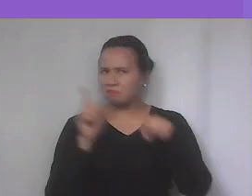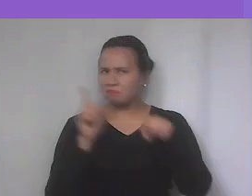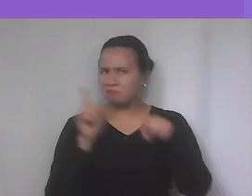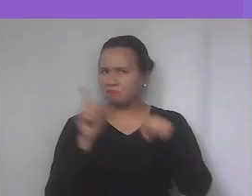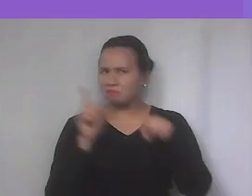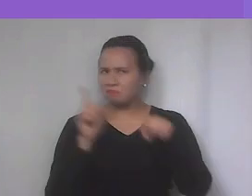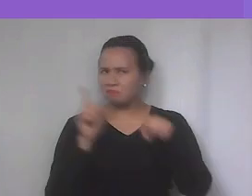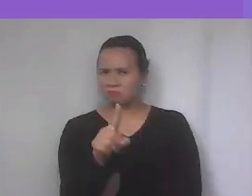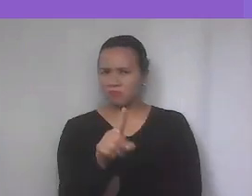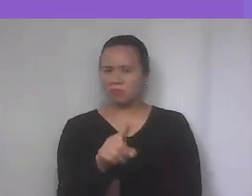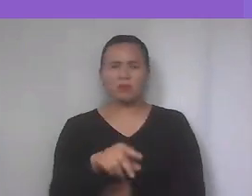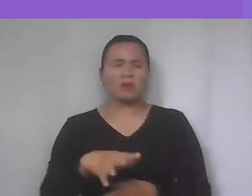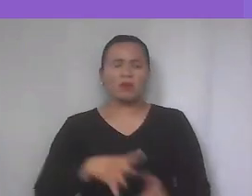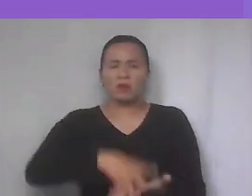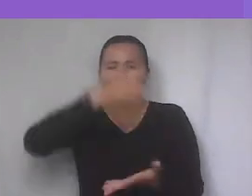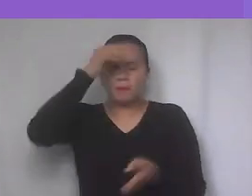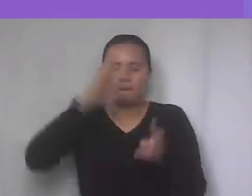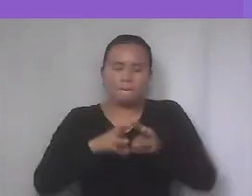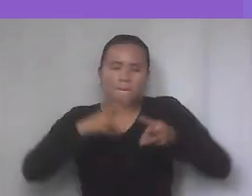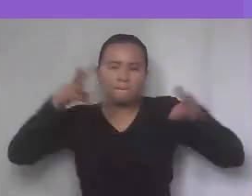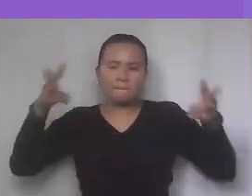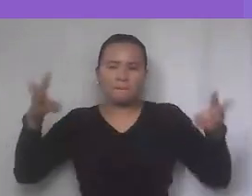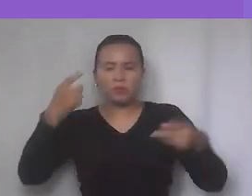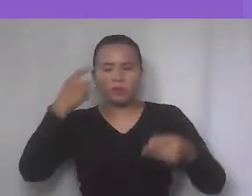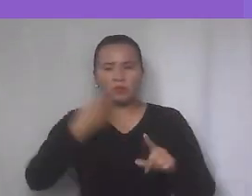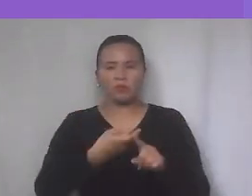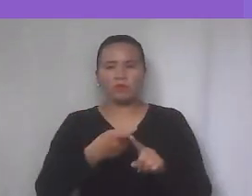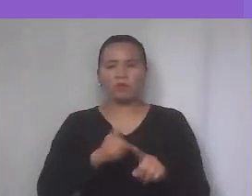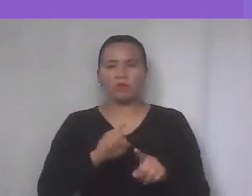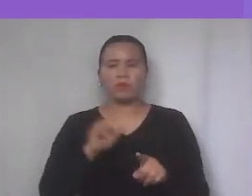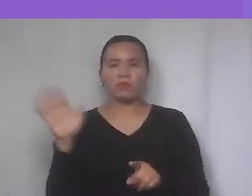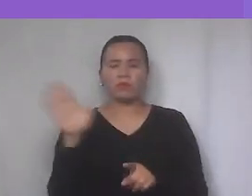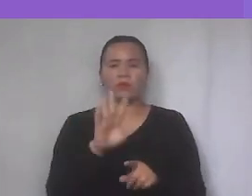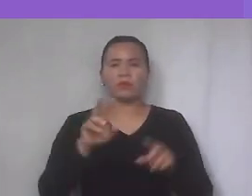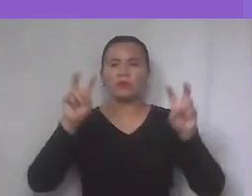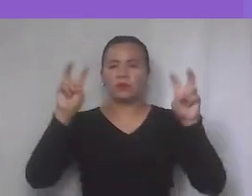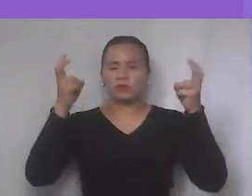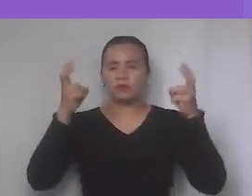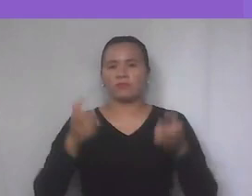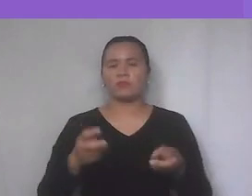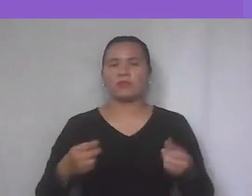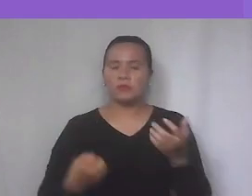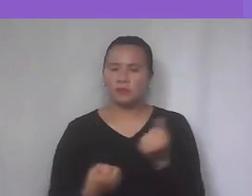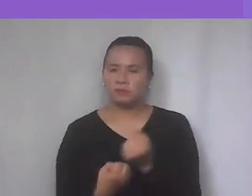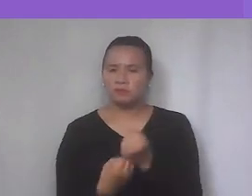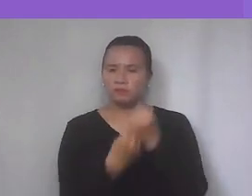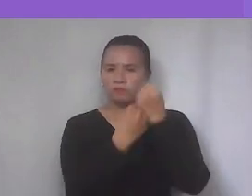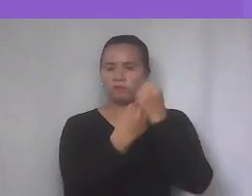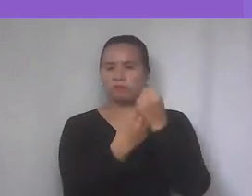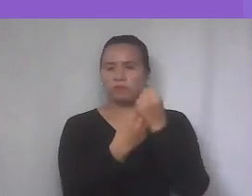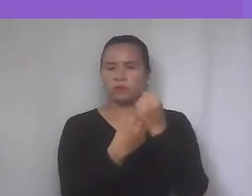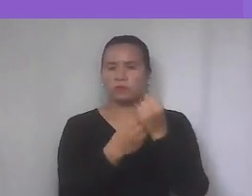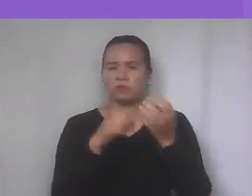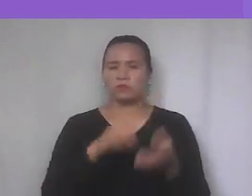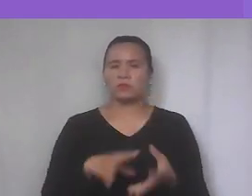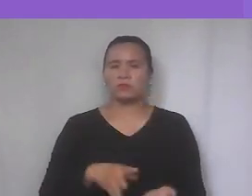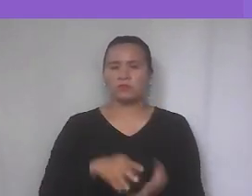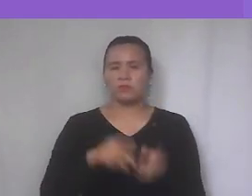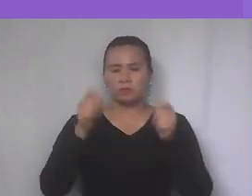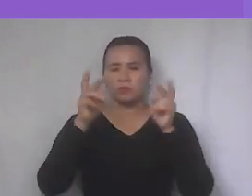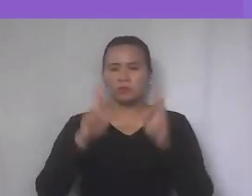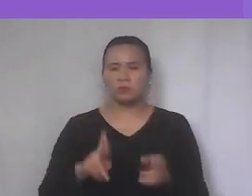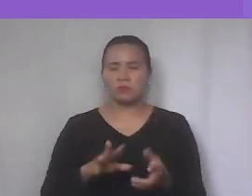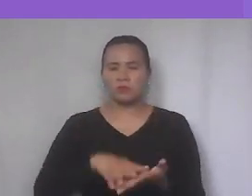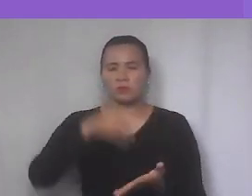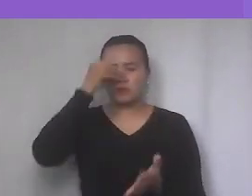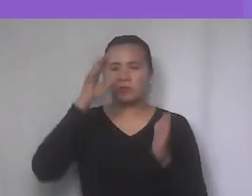vastly from your session. The strategies you have shared will provide extreme support to the educators, learners, and parents. I,